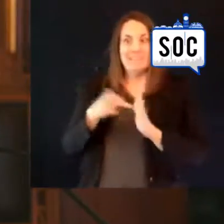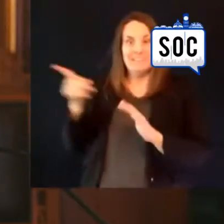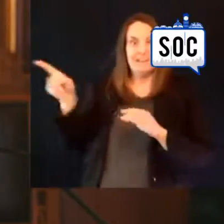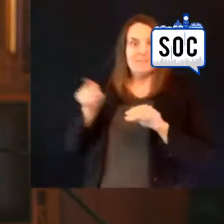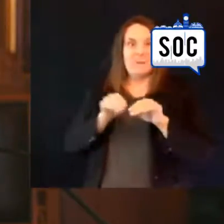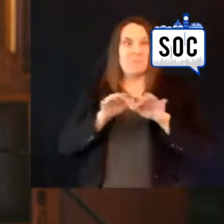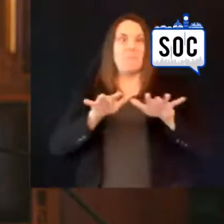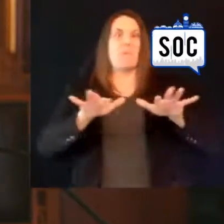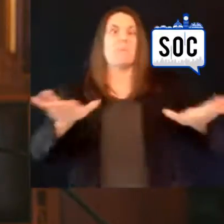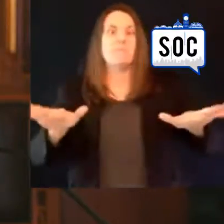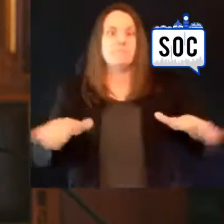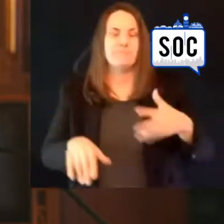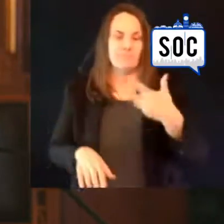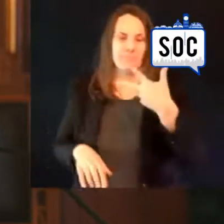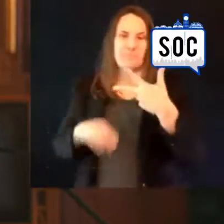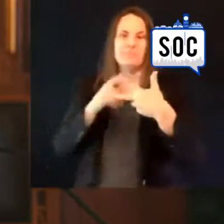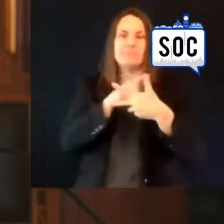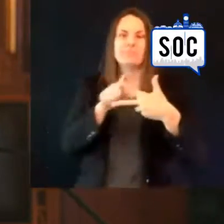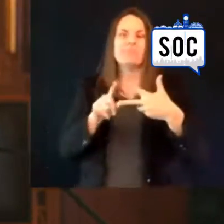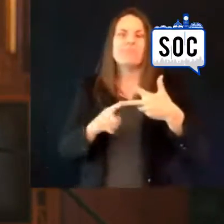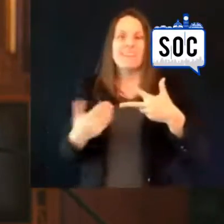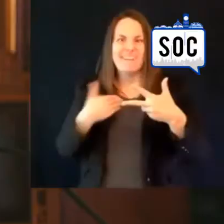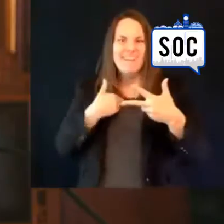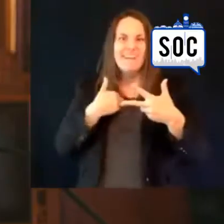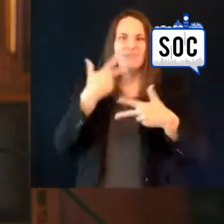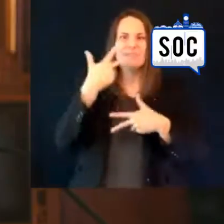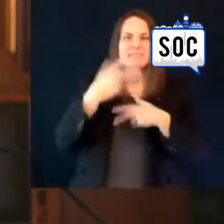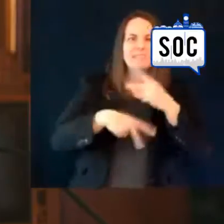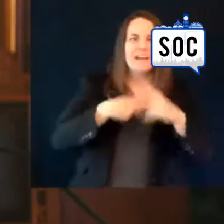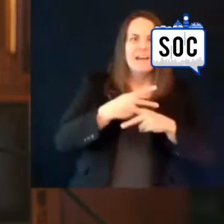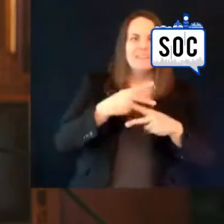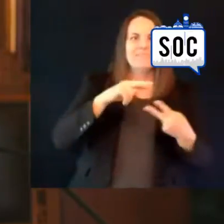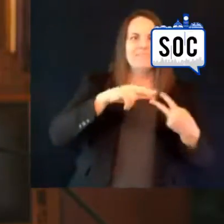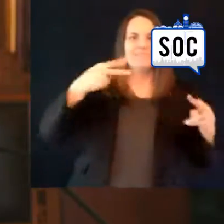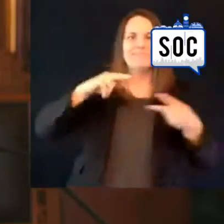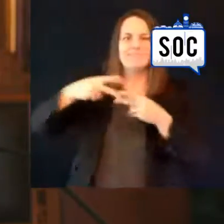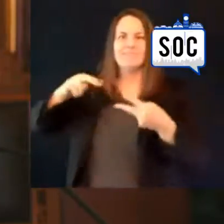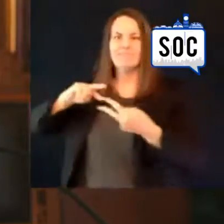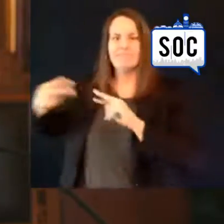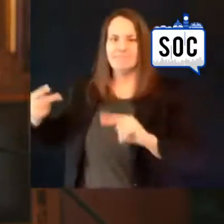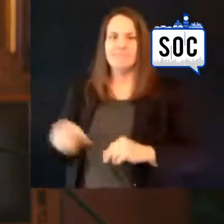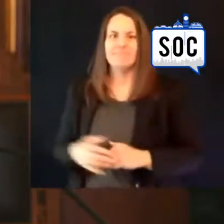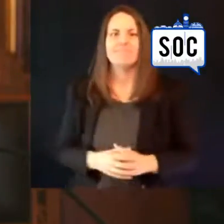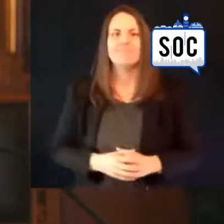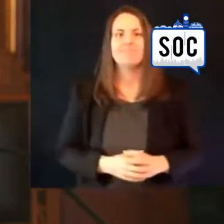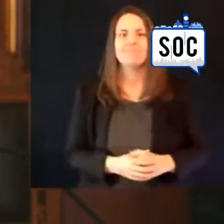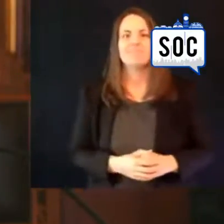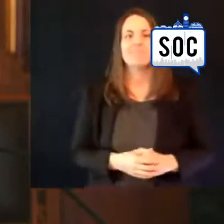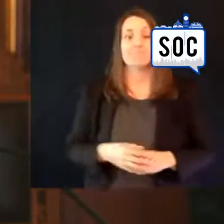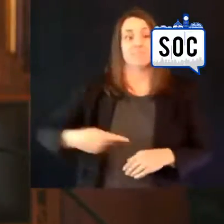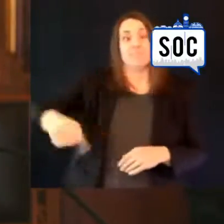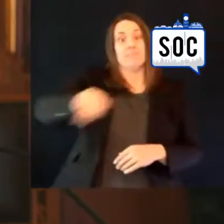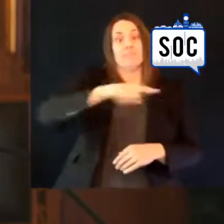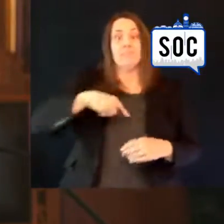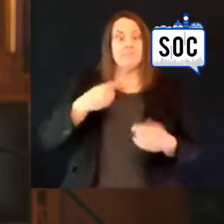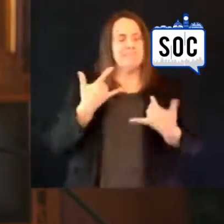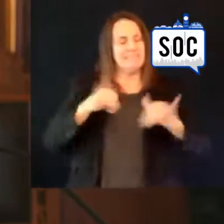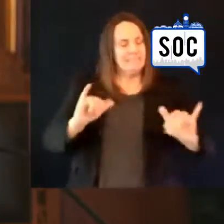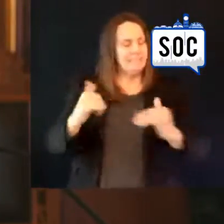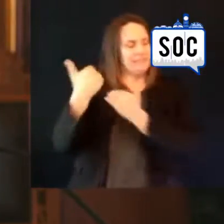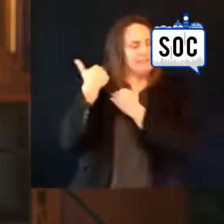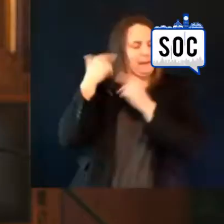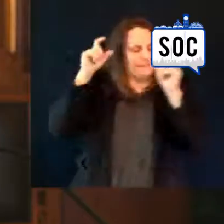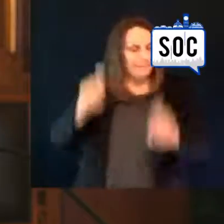we must increase our efforts to stop the spread by masking up and getting vaccinated as soon